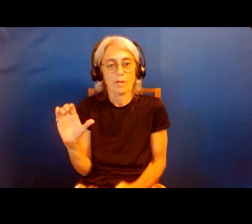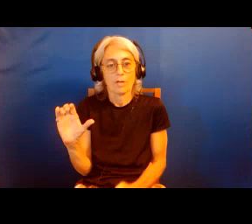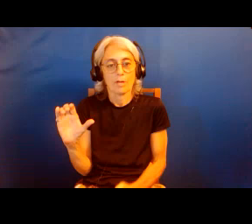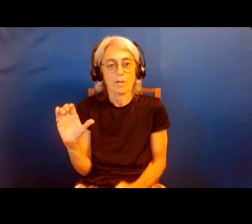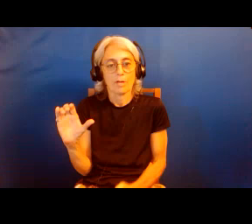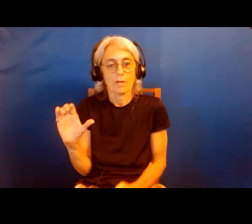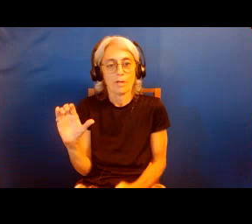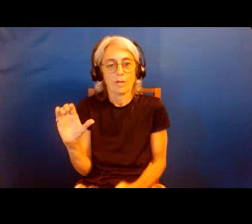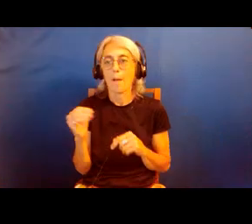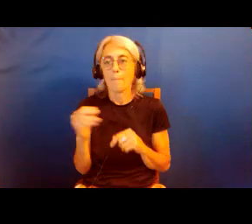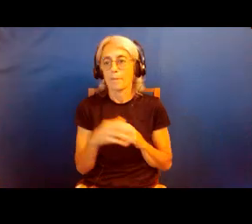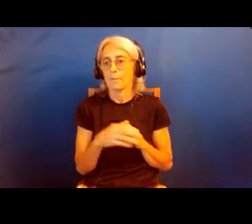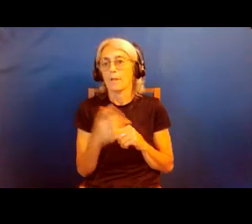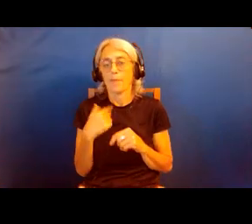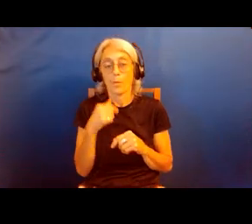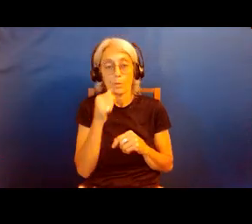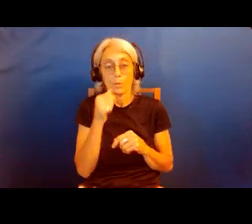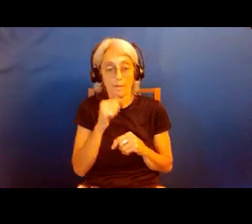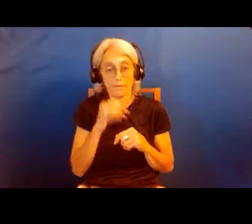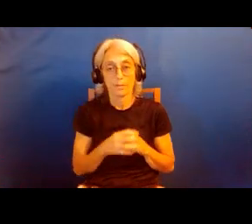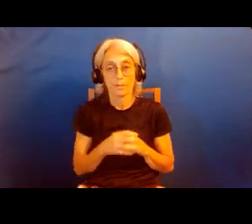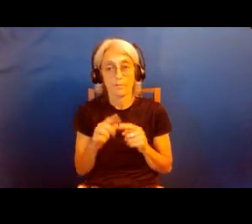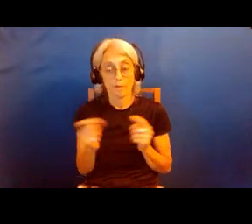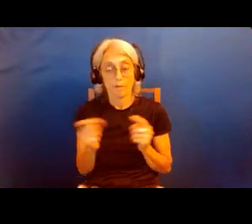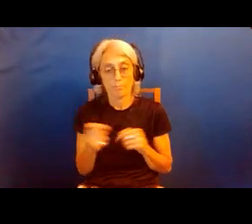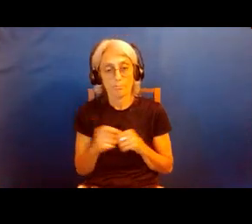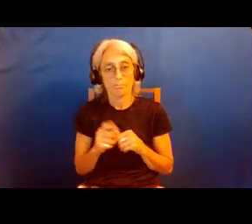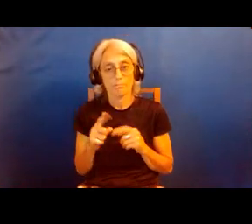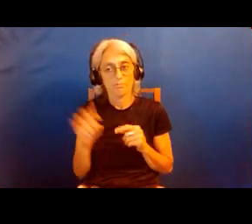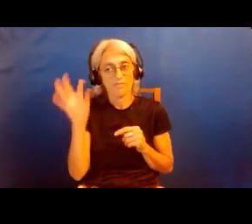that we're suffering from at the federal level.